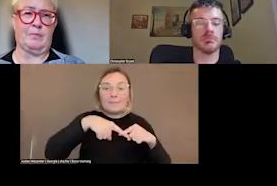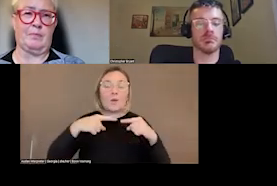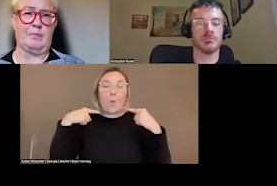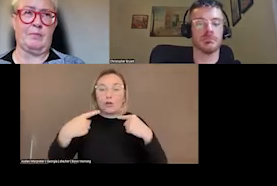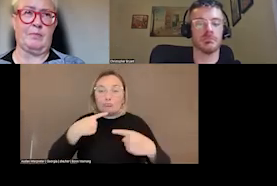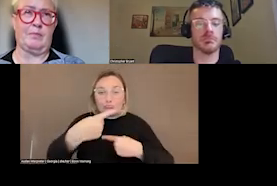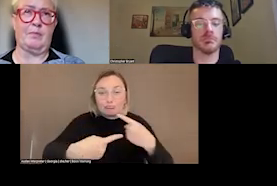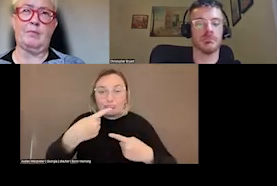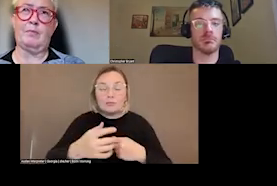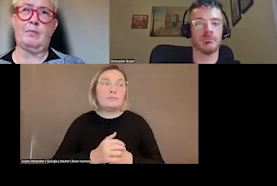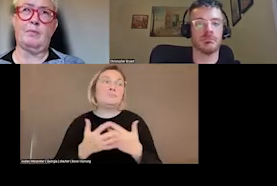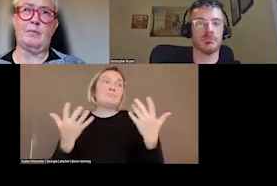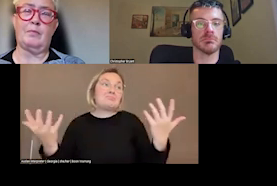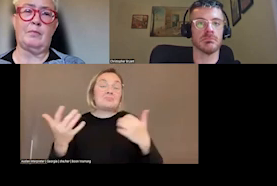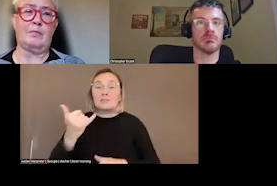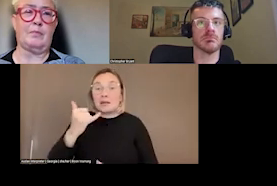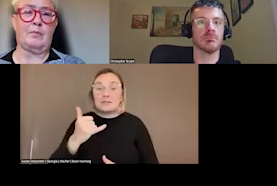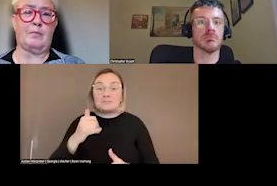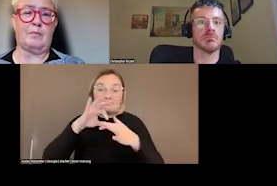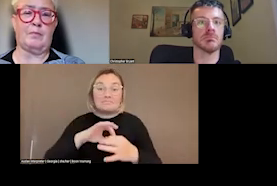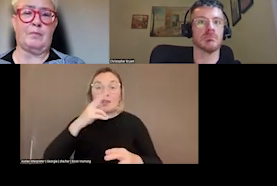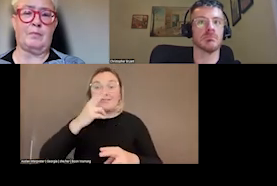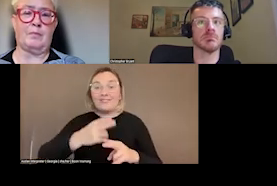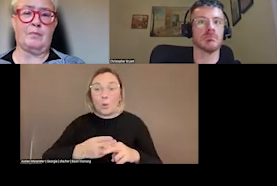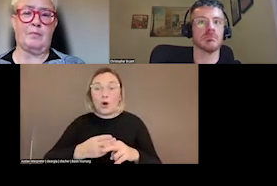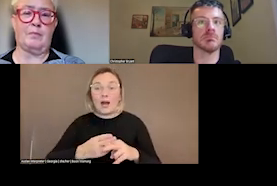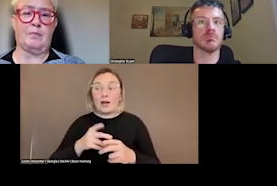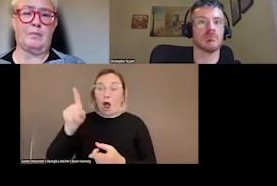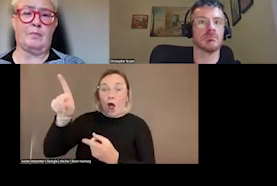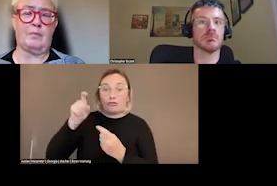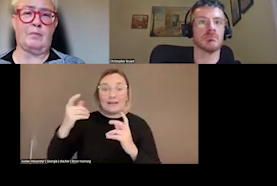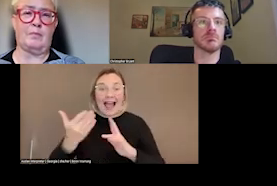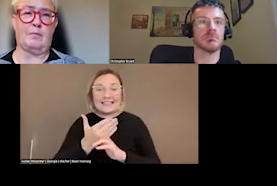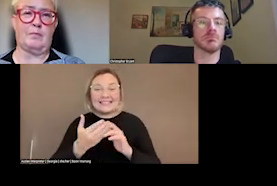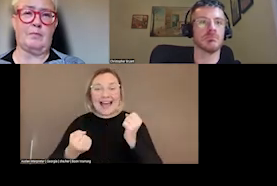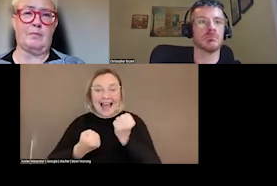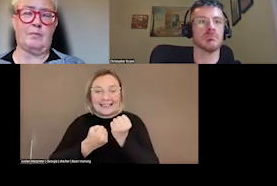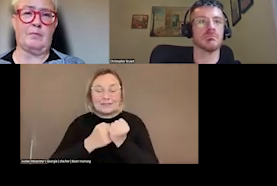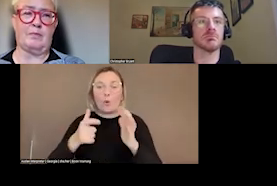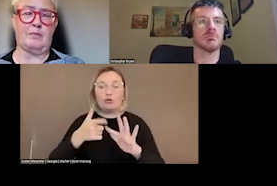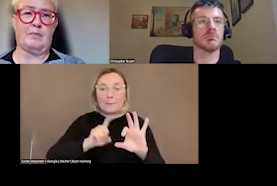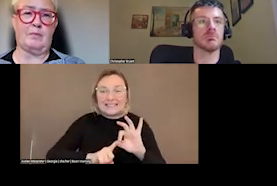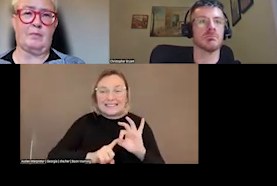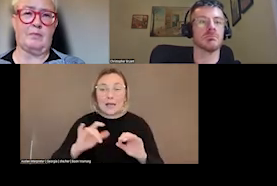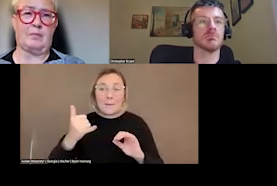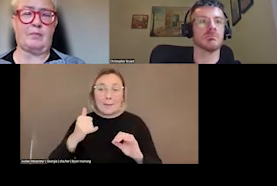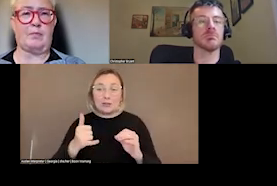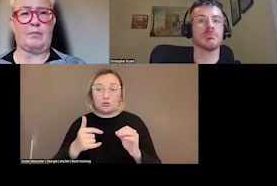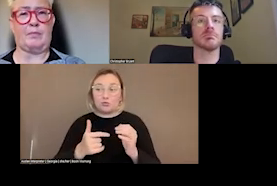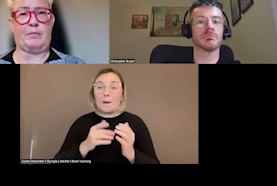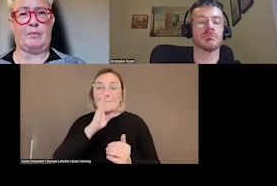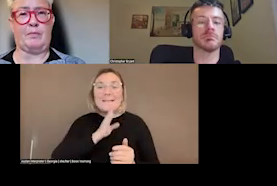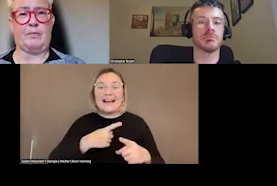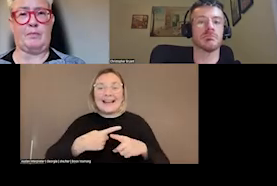descriptions. Perhaps it might also be for hiring access aids or equipment, maybe even plain English